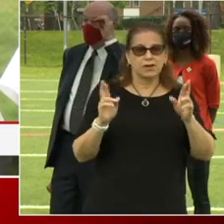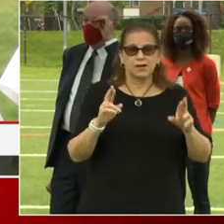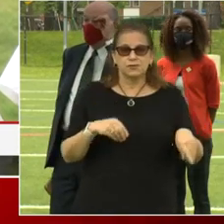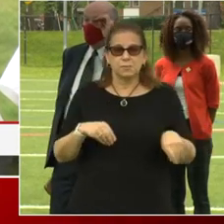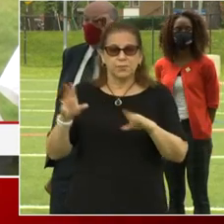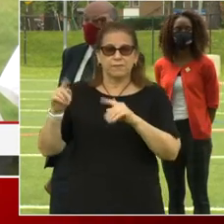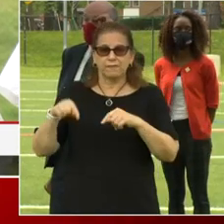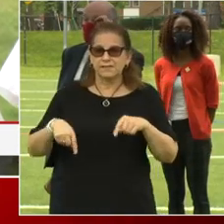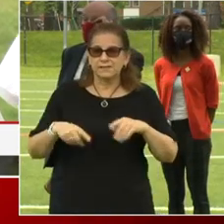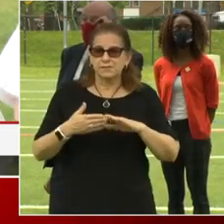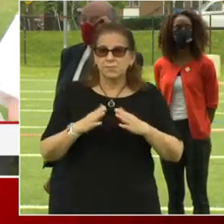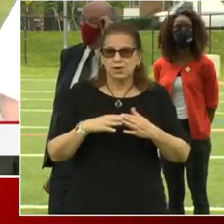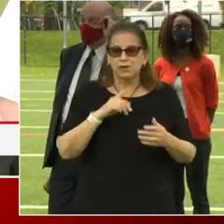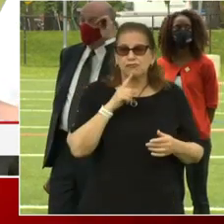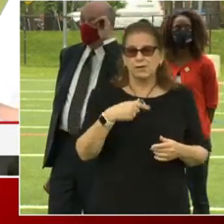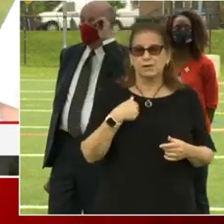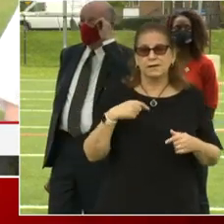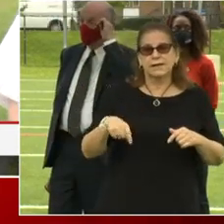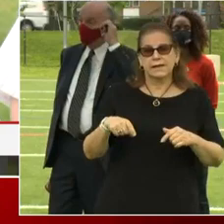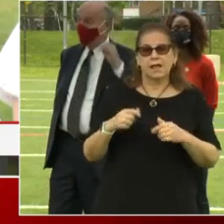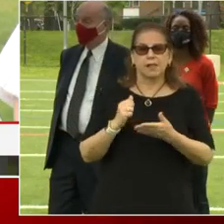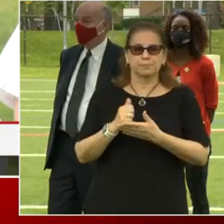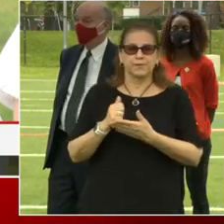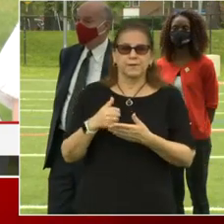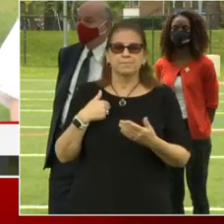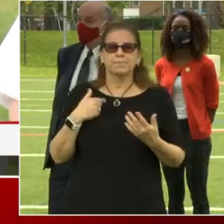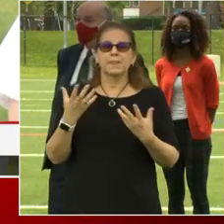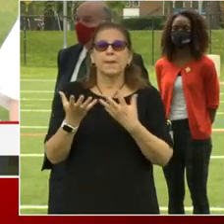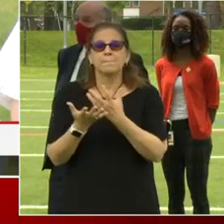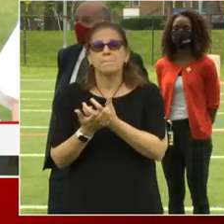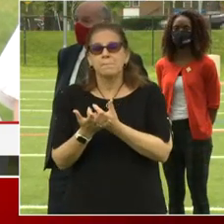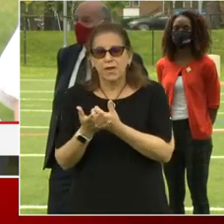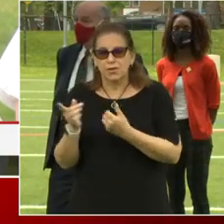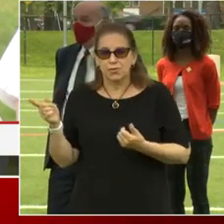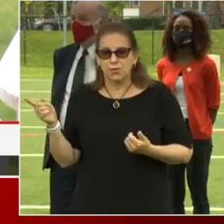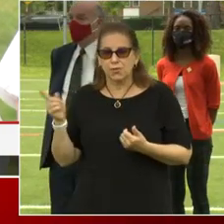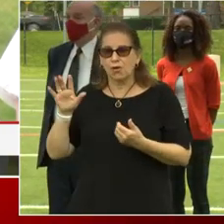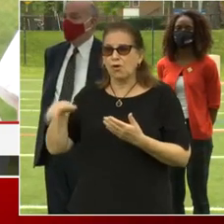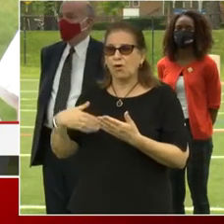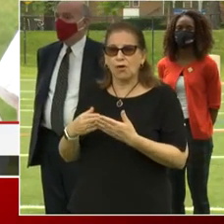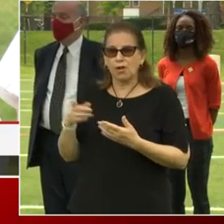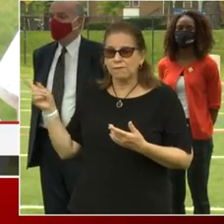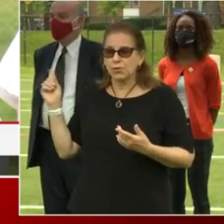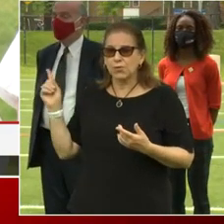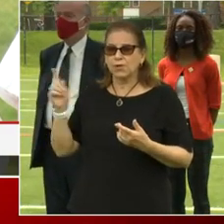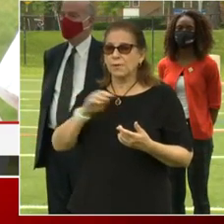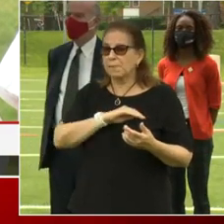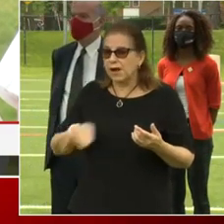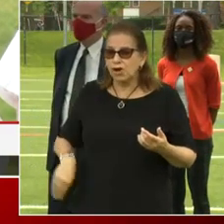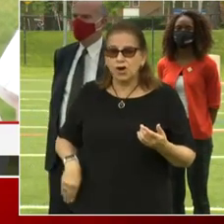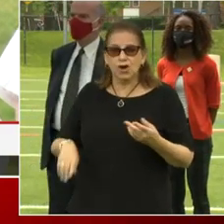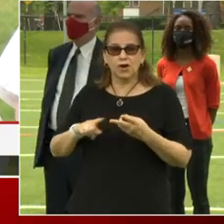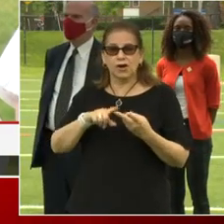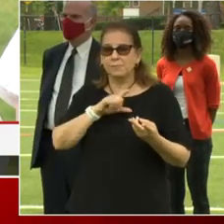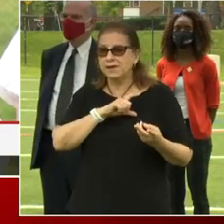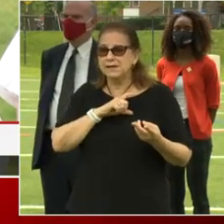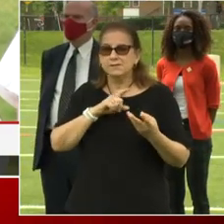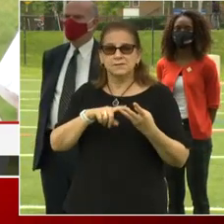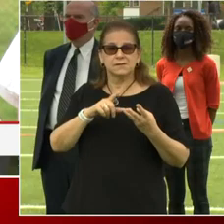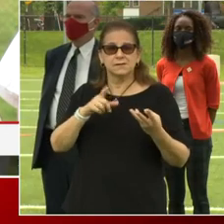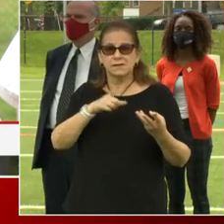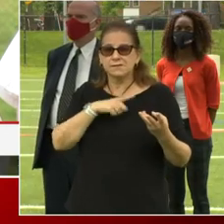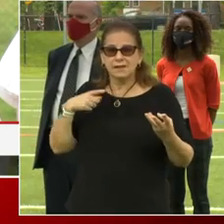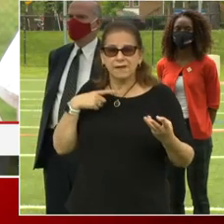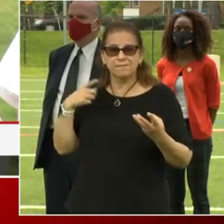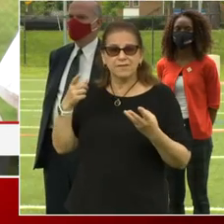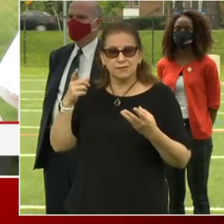need help. And I'm asking you, I'm pleading to all of you, Mayor, everybody. We can eradicate what's going on